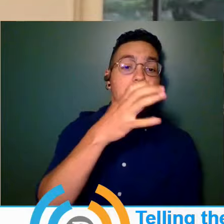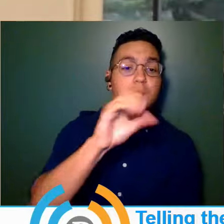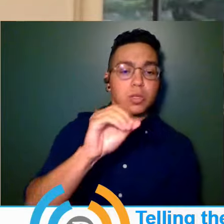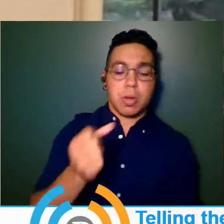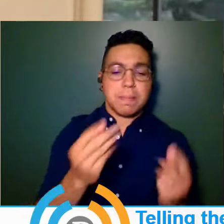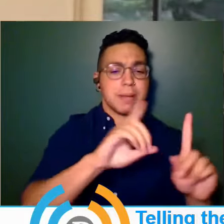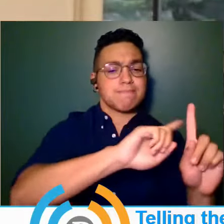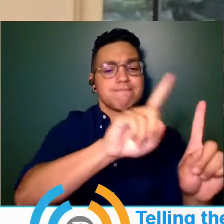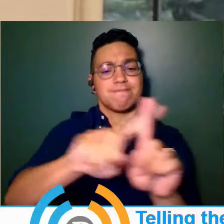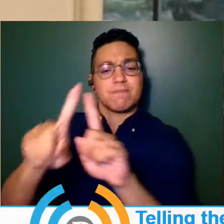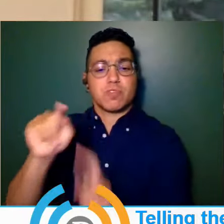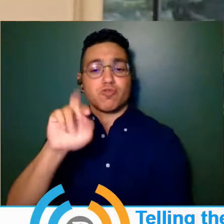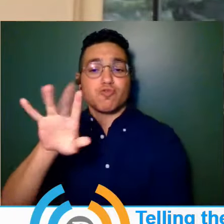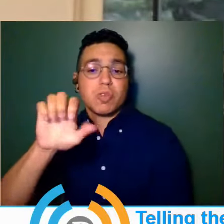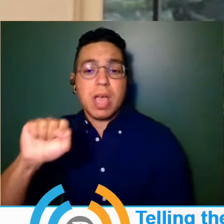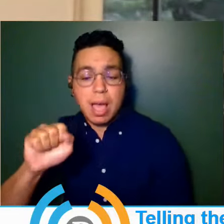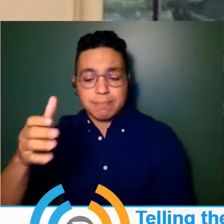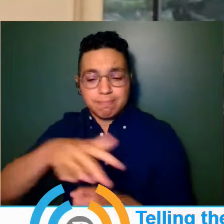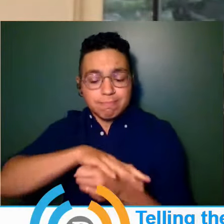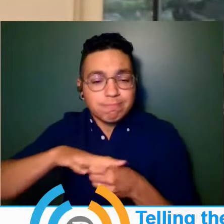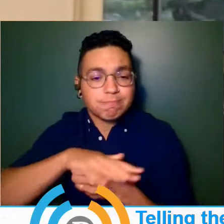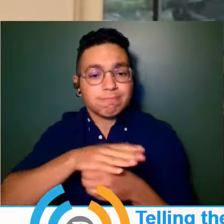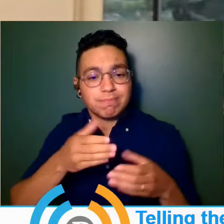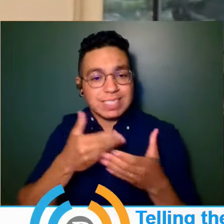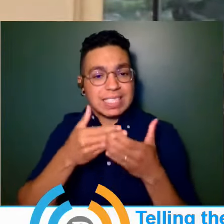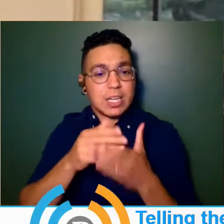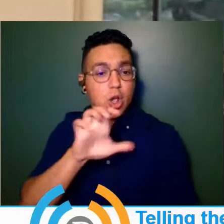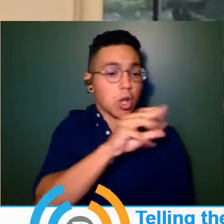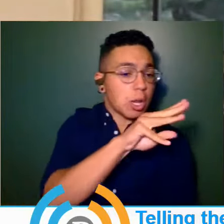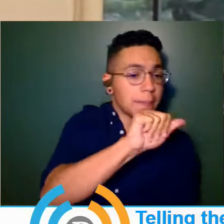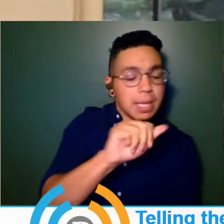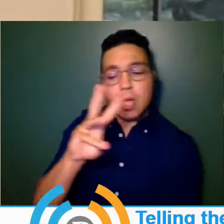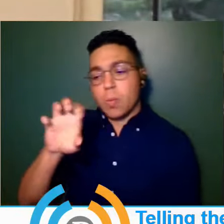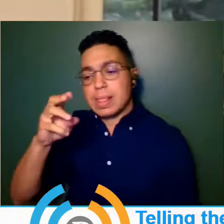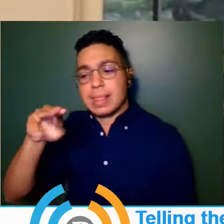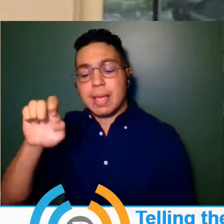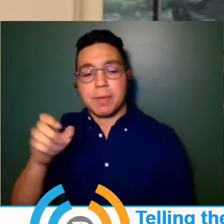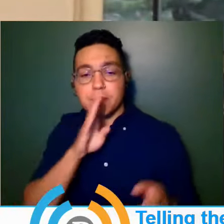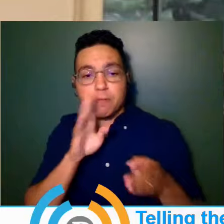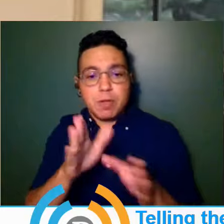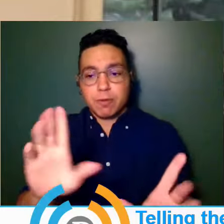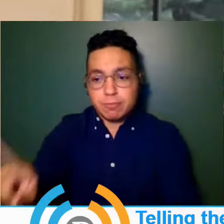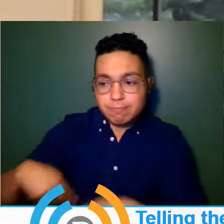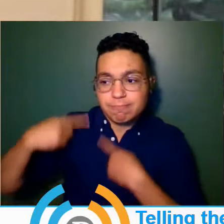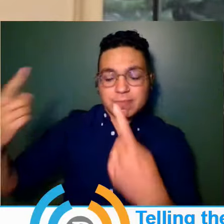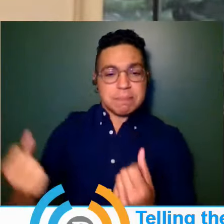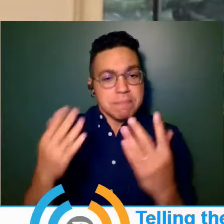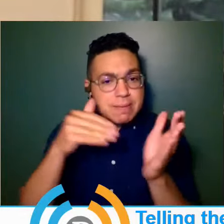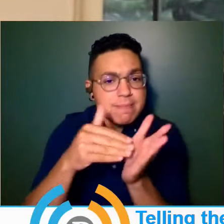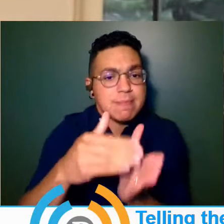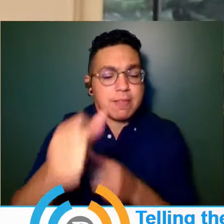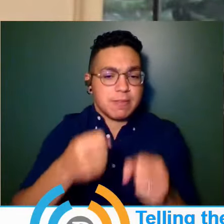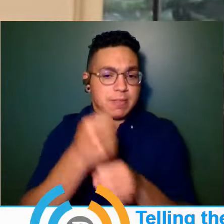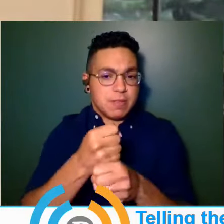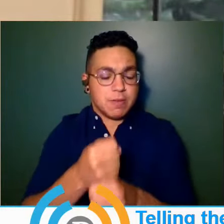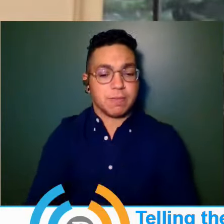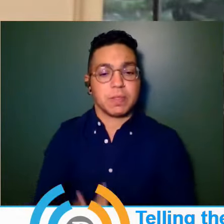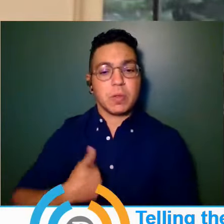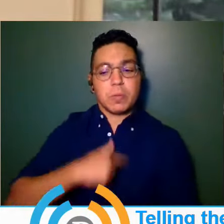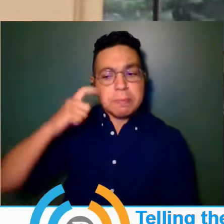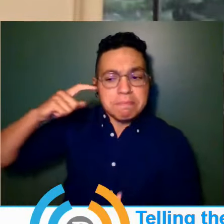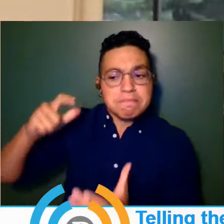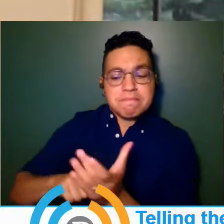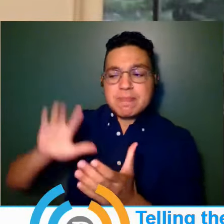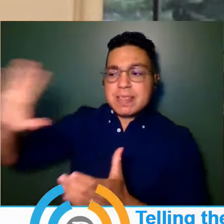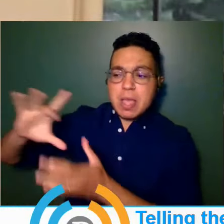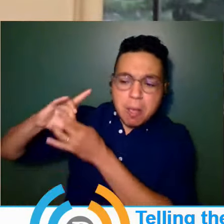that have known the Columbia and Willamette rivers as their home for thousands of years. Together, we recognize their unbreakable connections to this